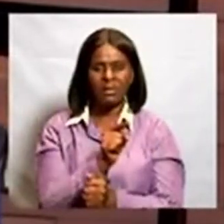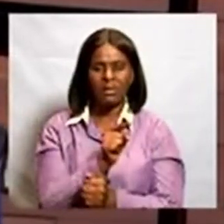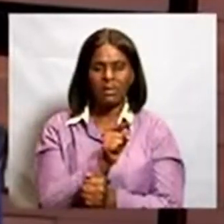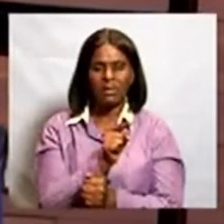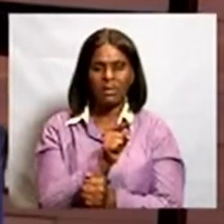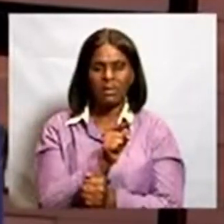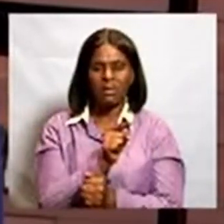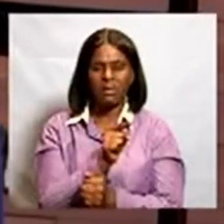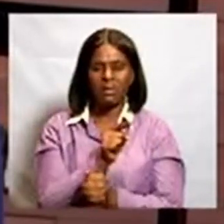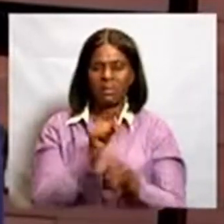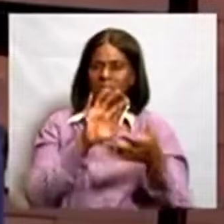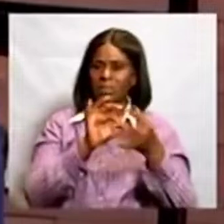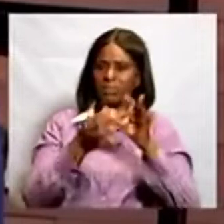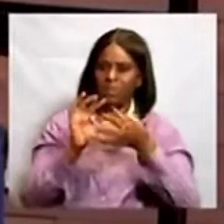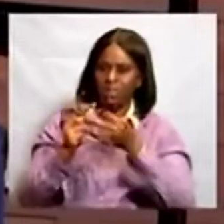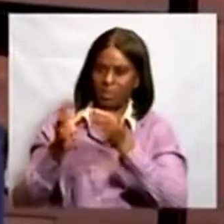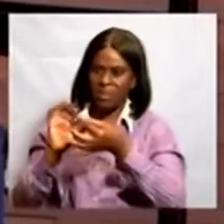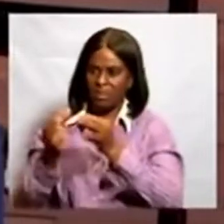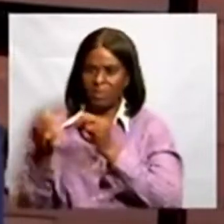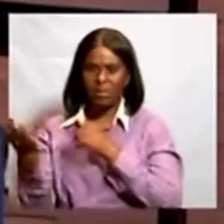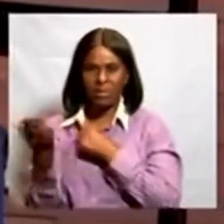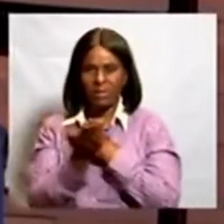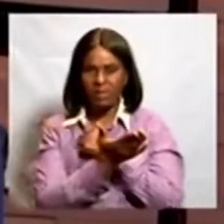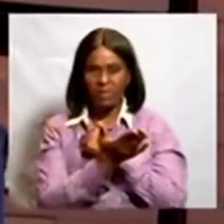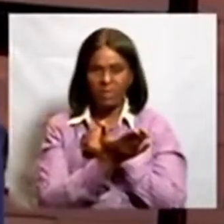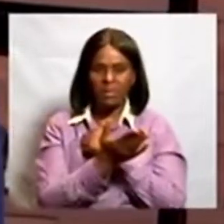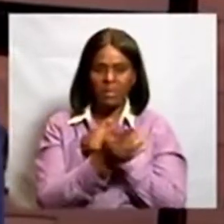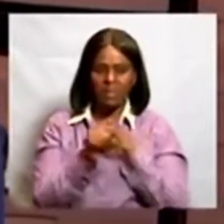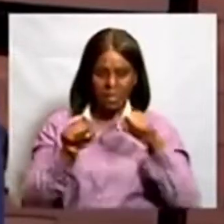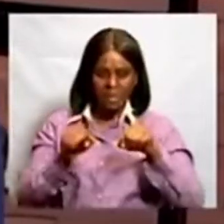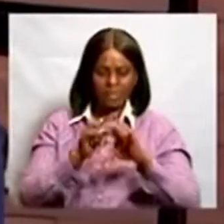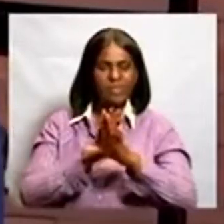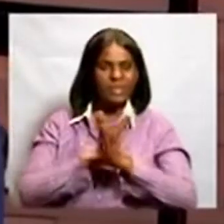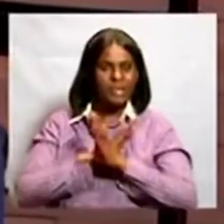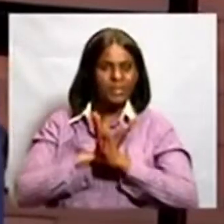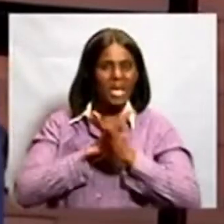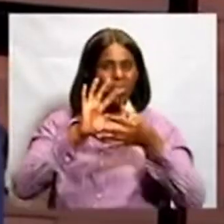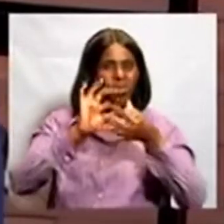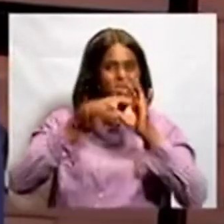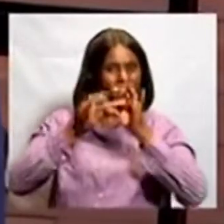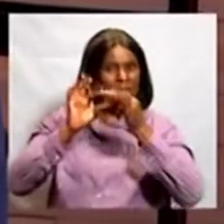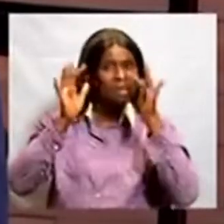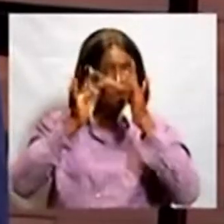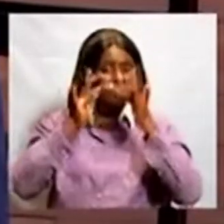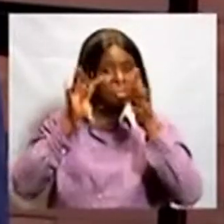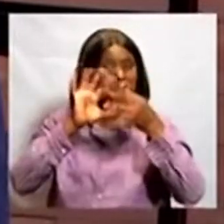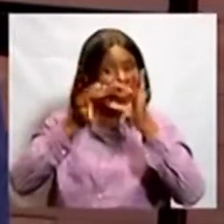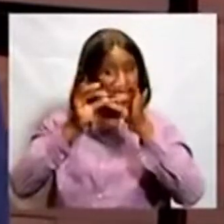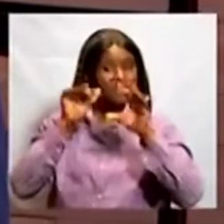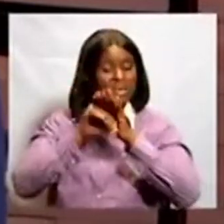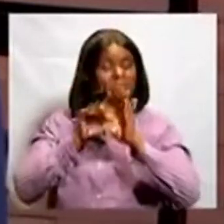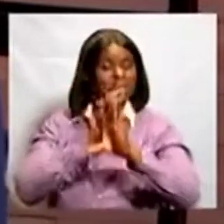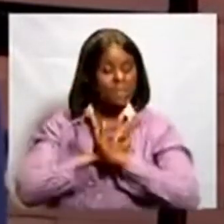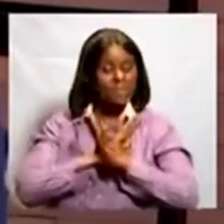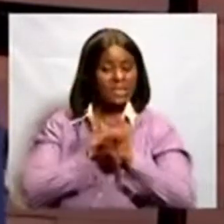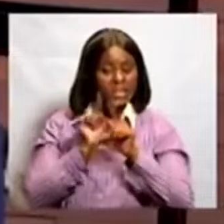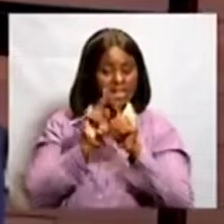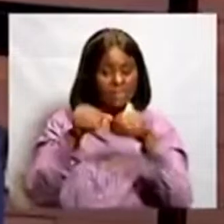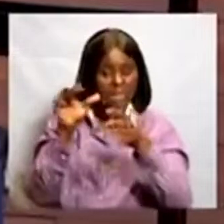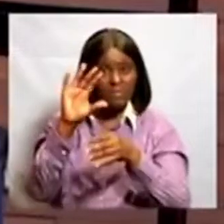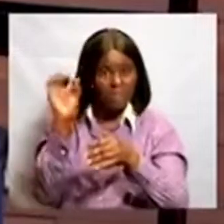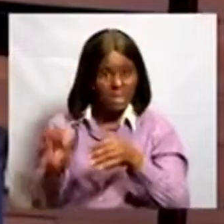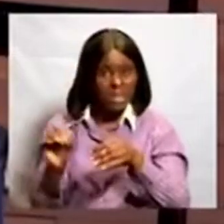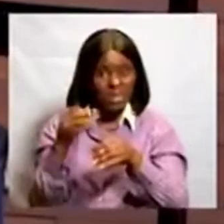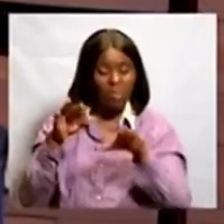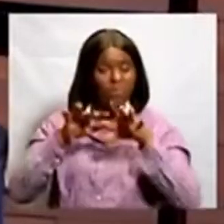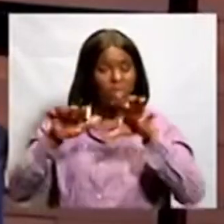The connectivity level in Zambia, if you are to give me the percentage of